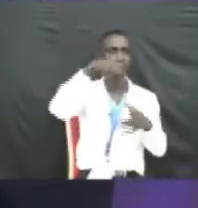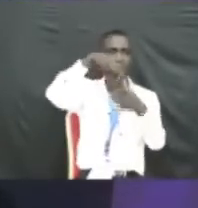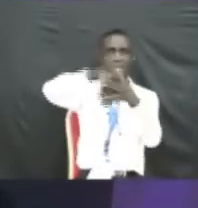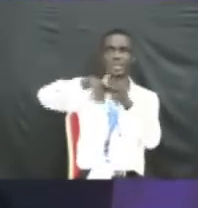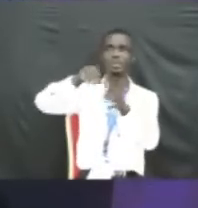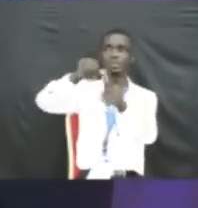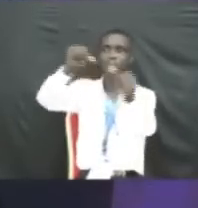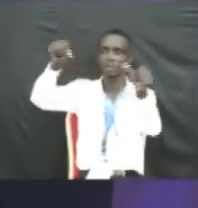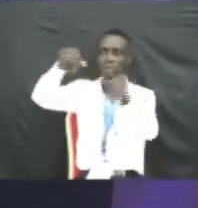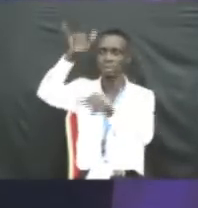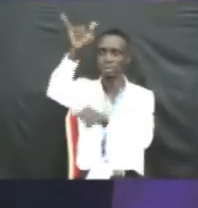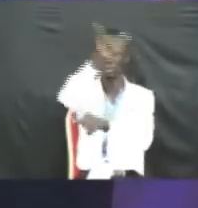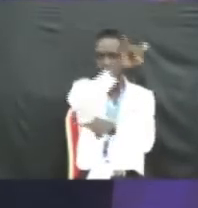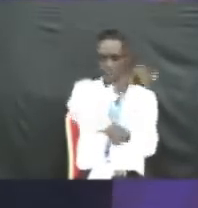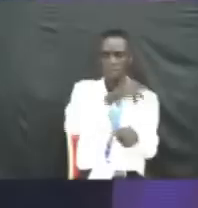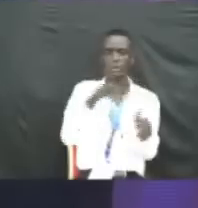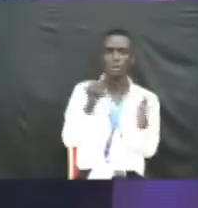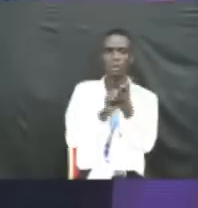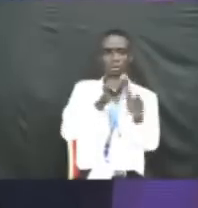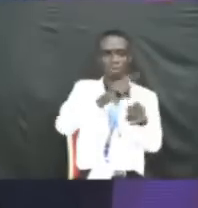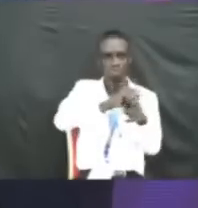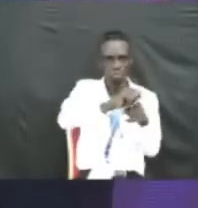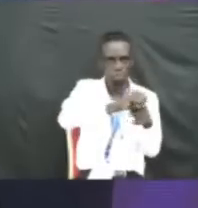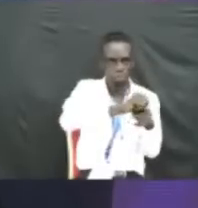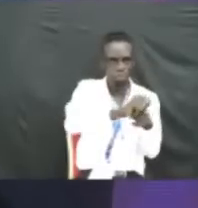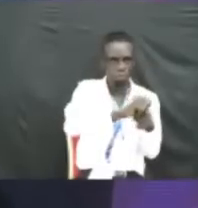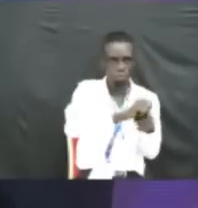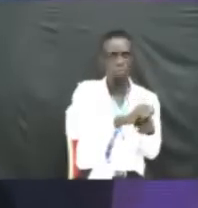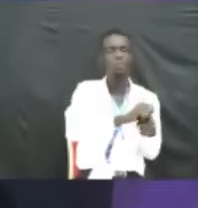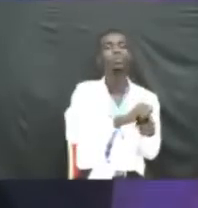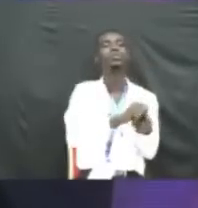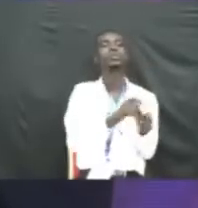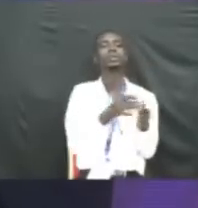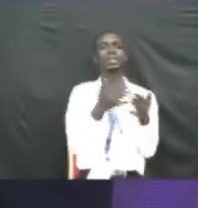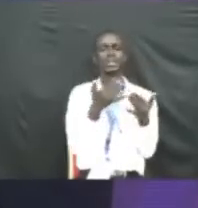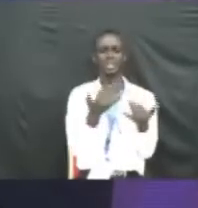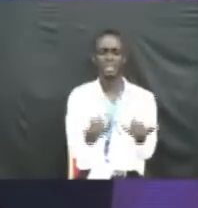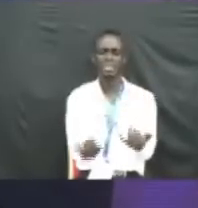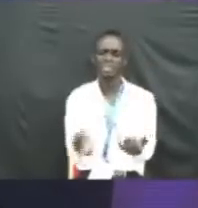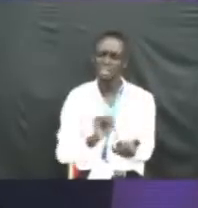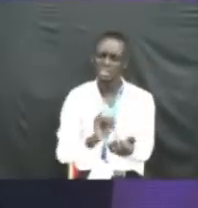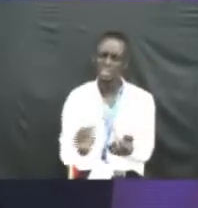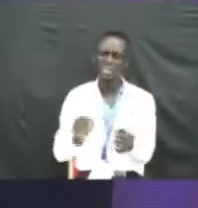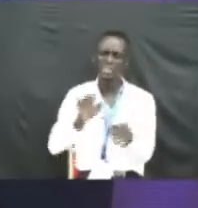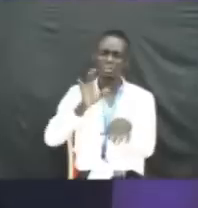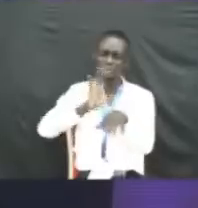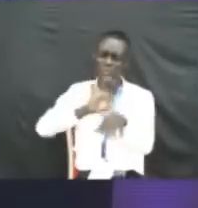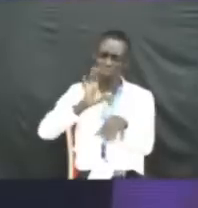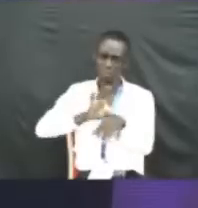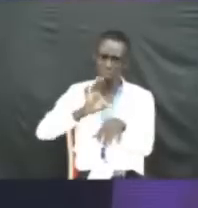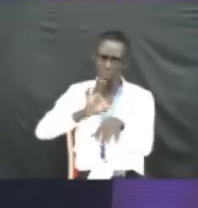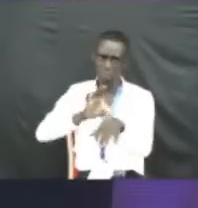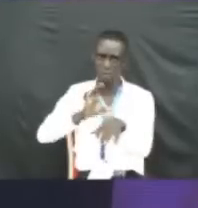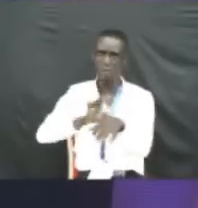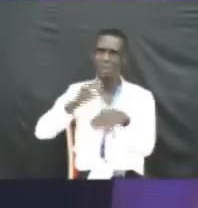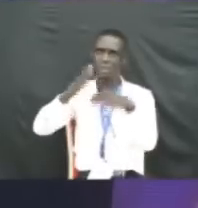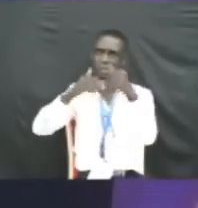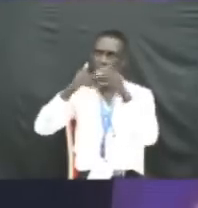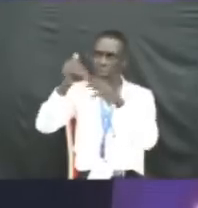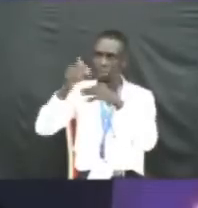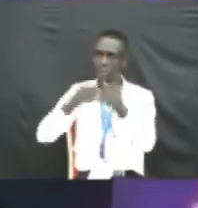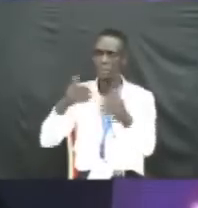for mentoring and disciplehip. Additionally, the church has graciously completed the construction of police